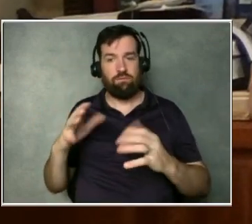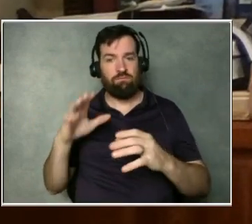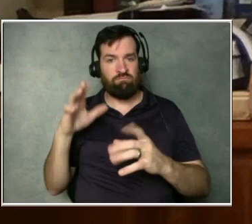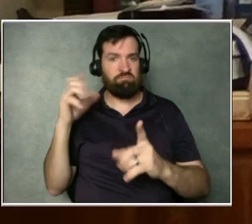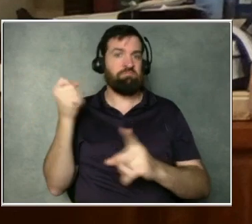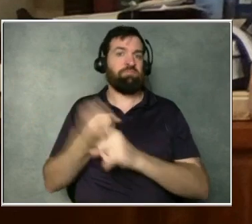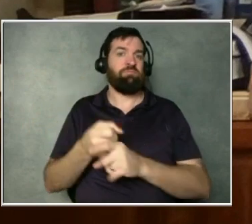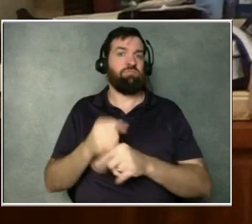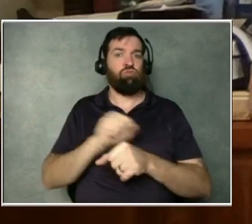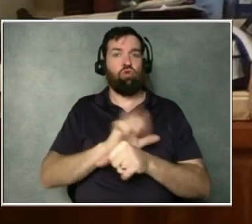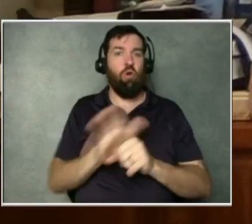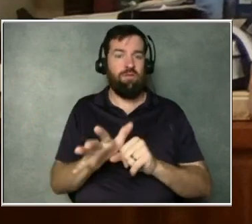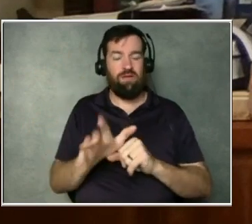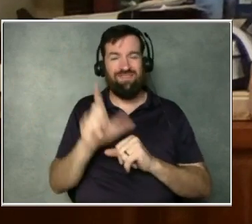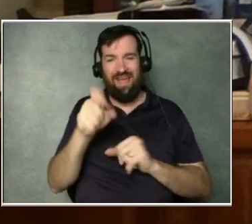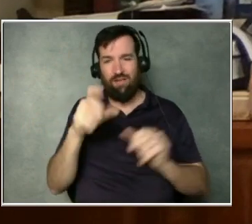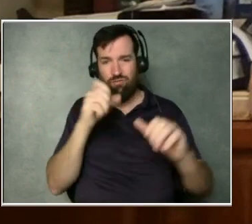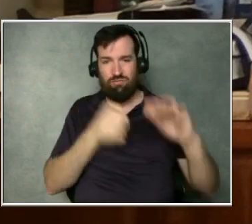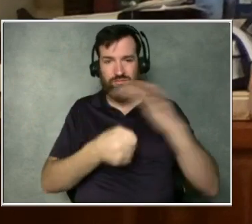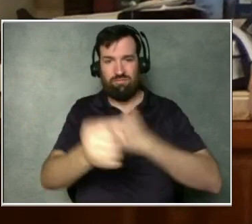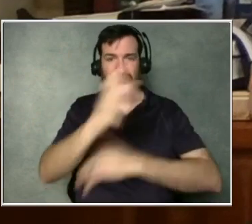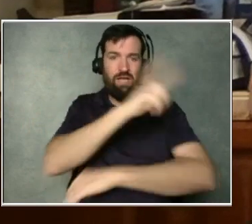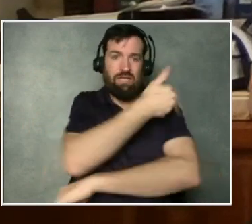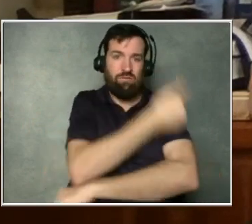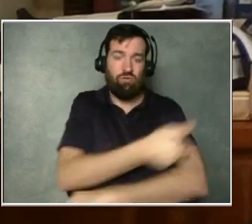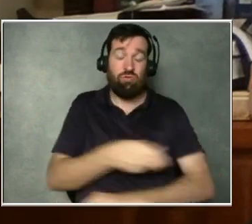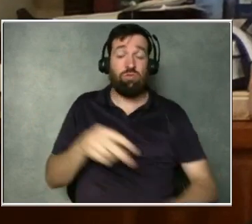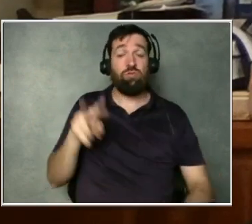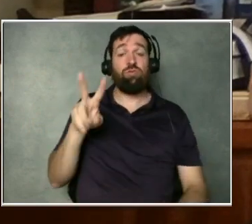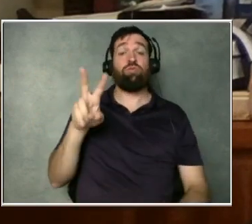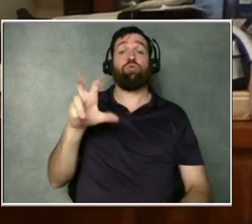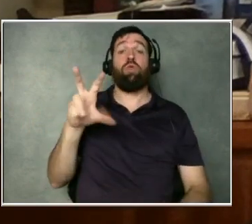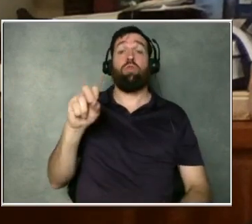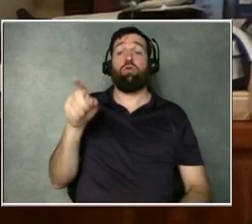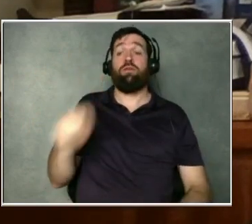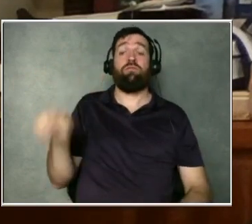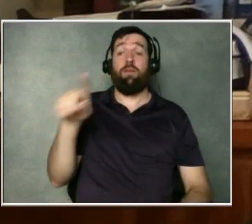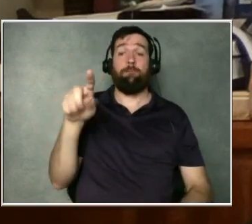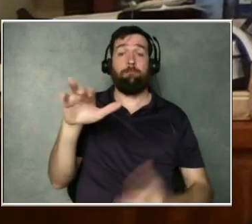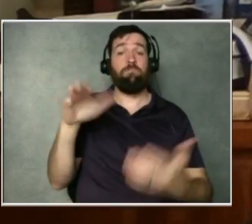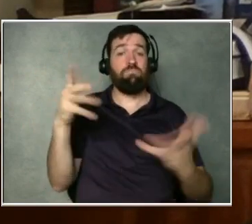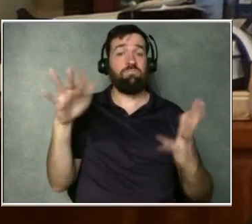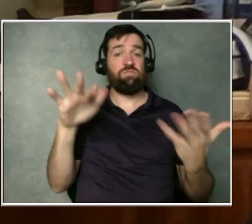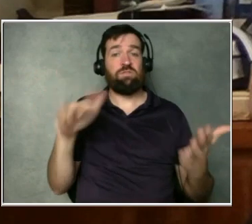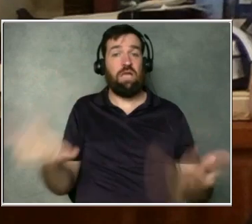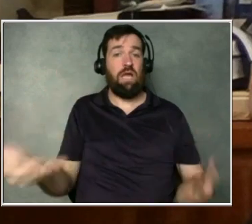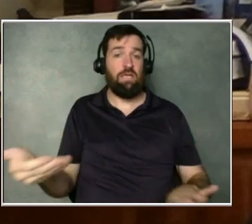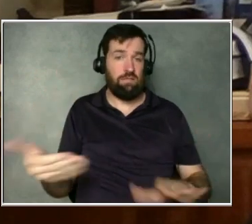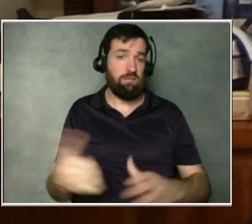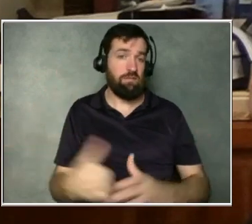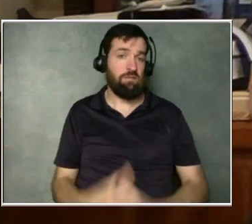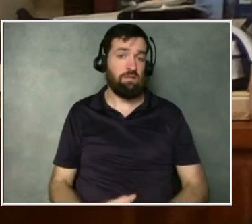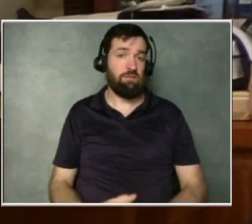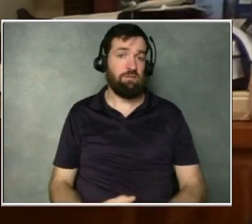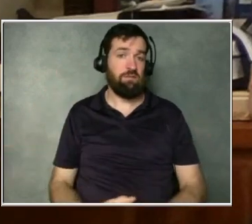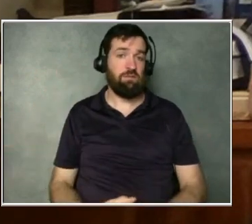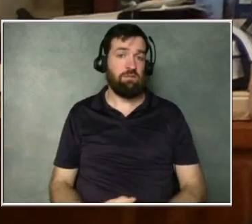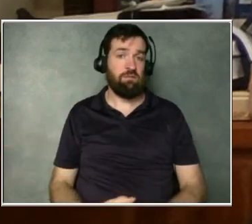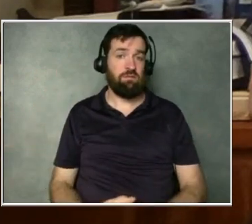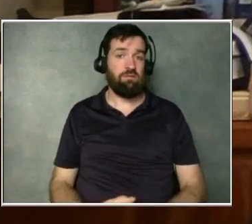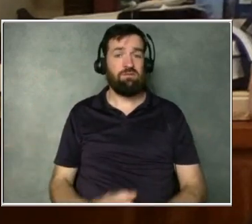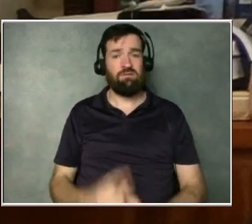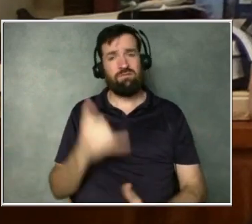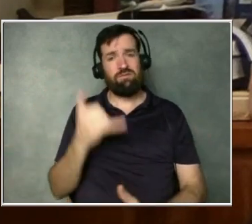had to be hospitalized, and 230 of them died. So, that's still a